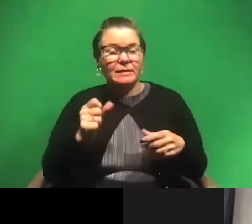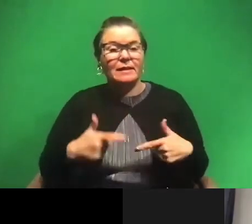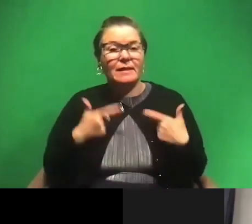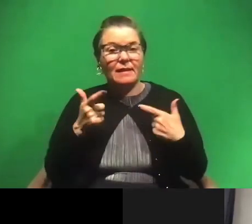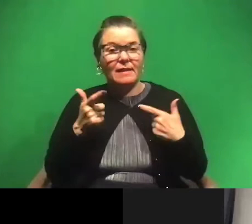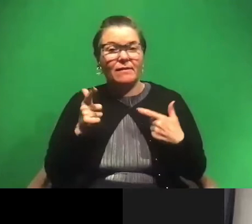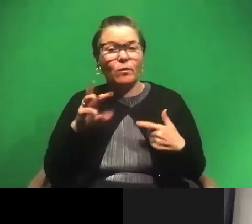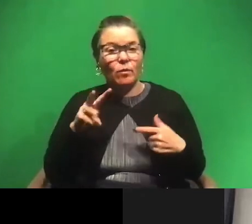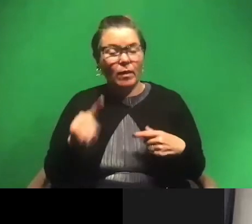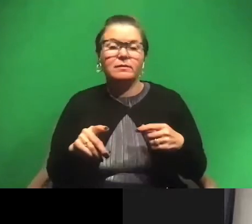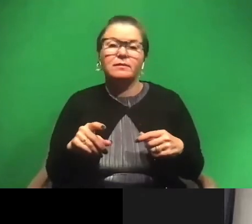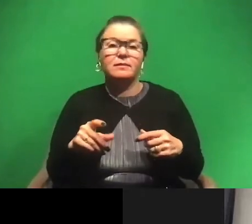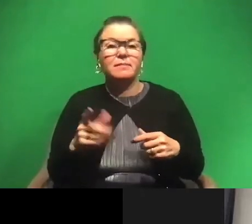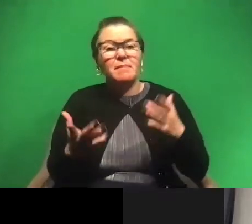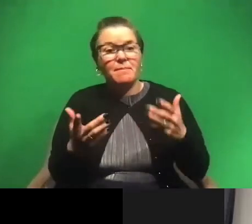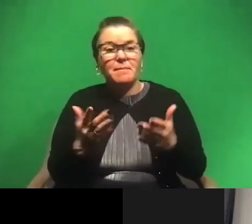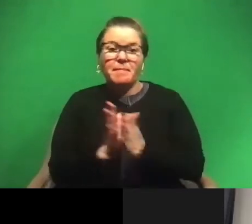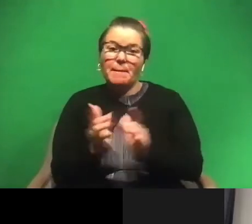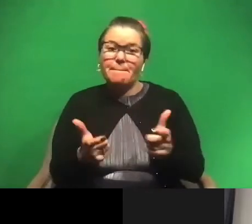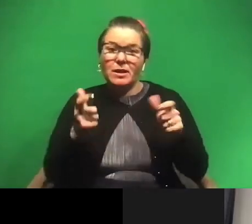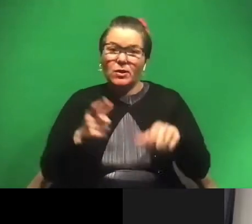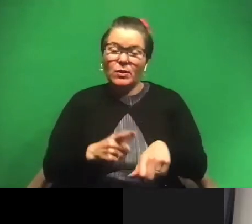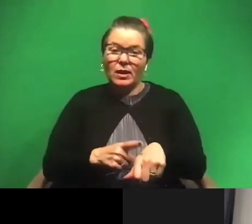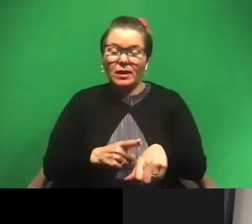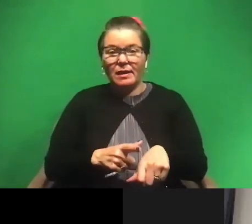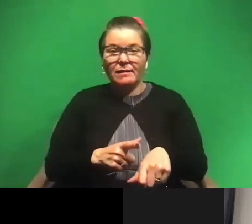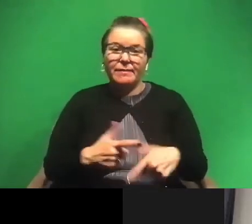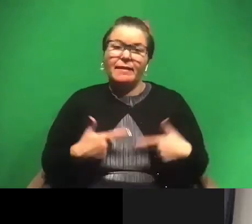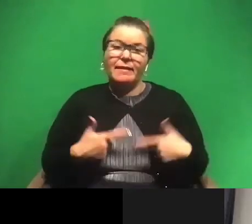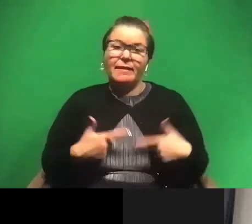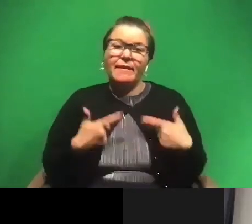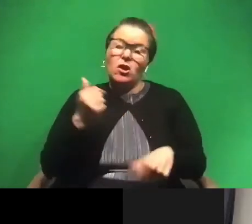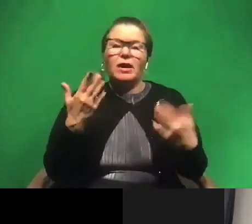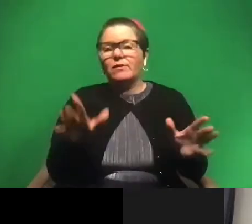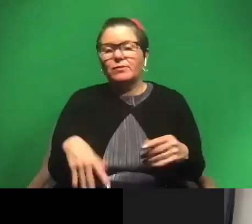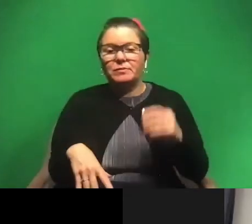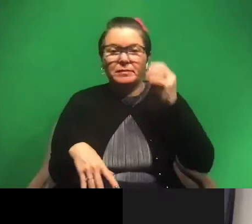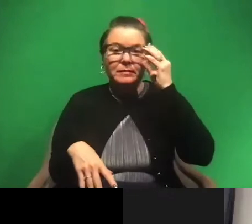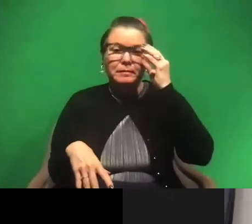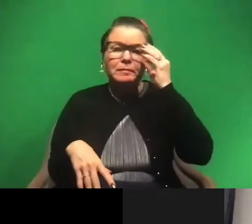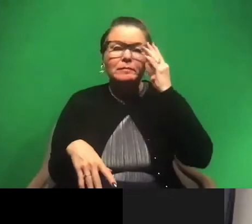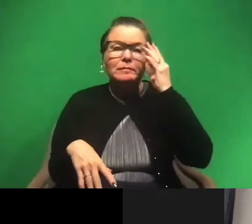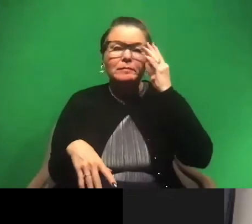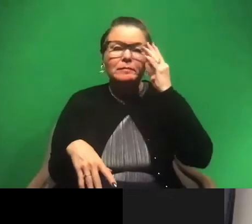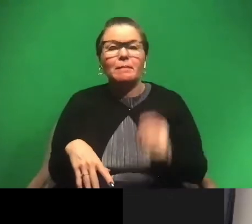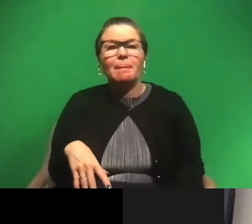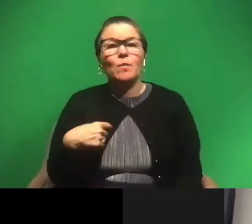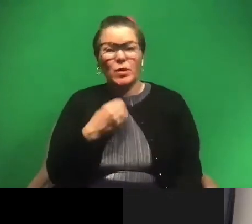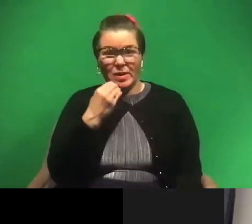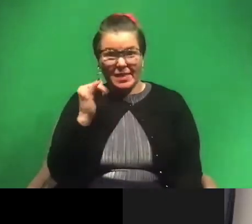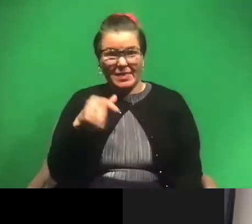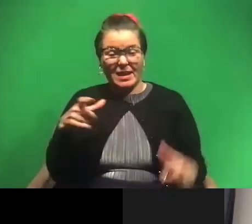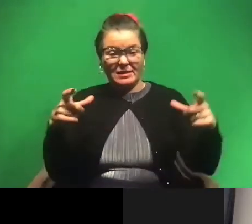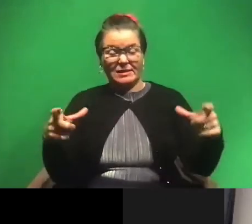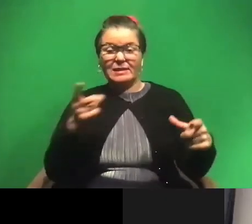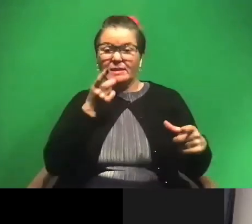get bigger, maybe they live longer. But when we're eating an abalone that's the size of a dinner plate, it's probably